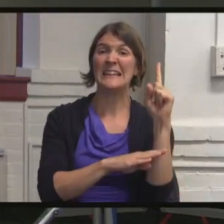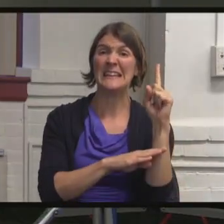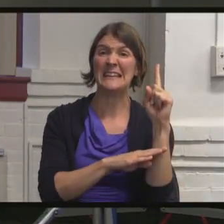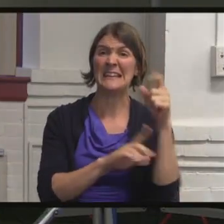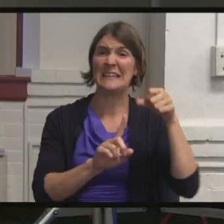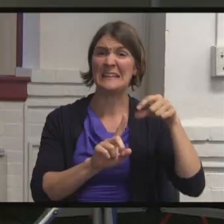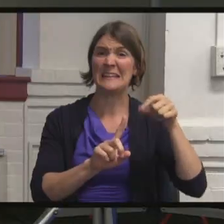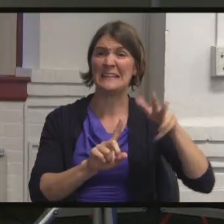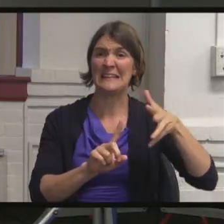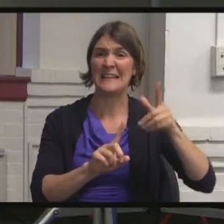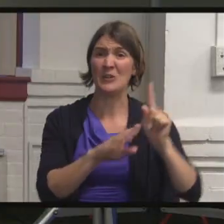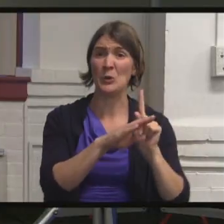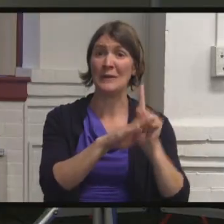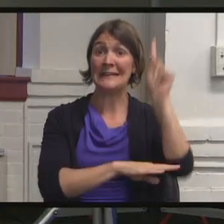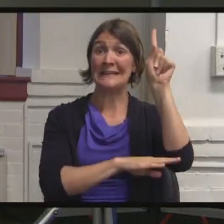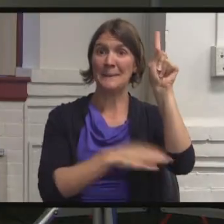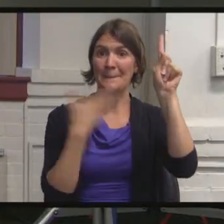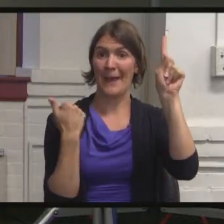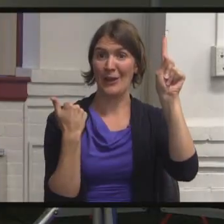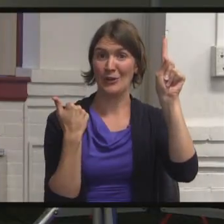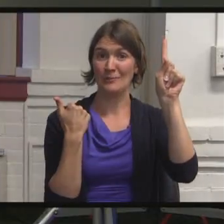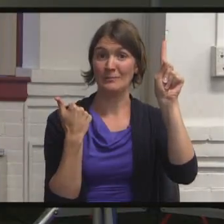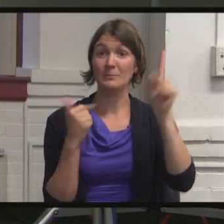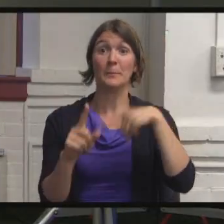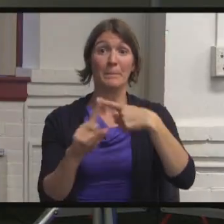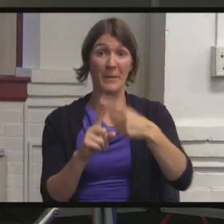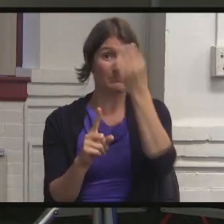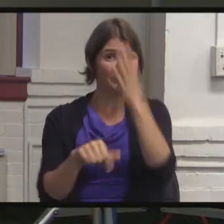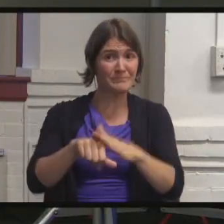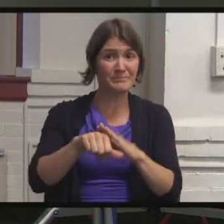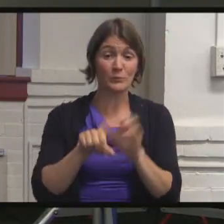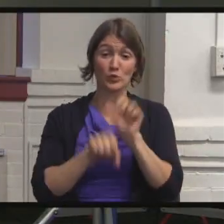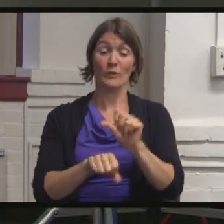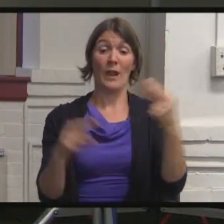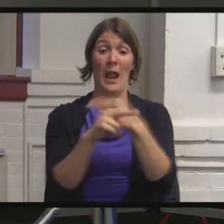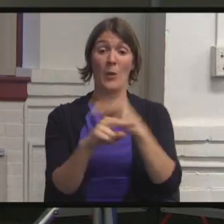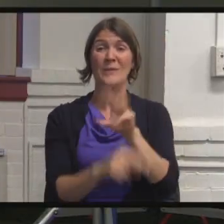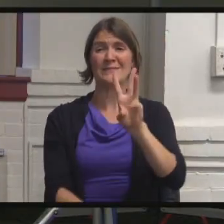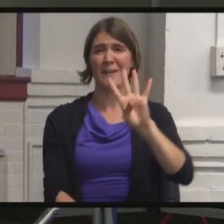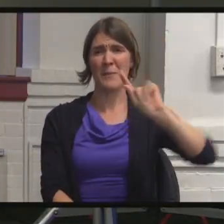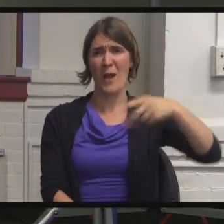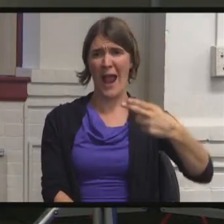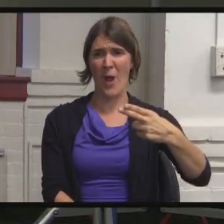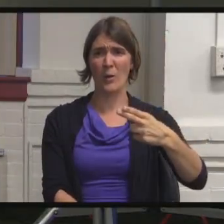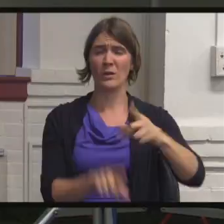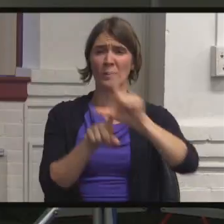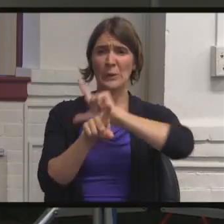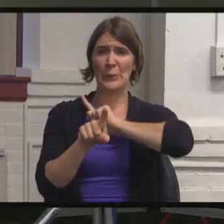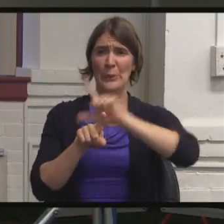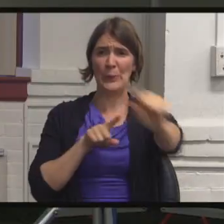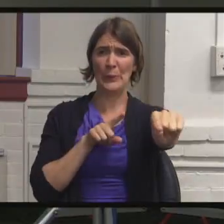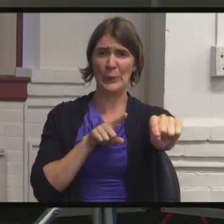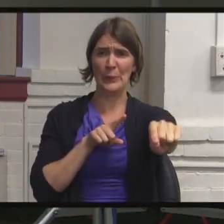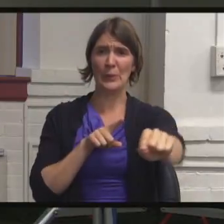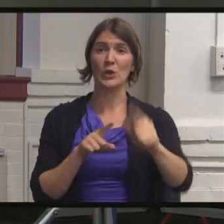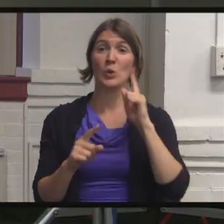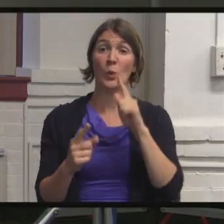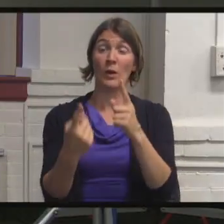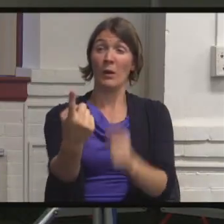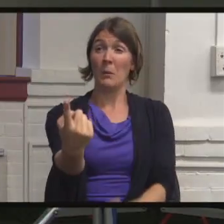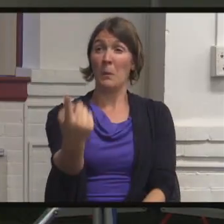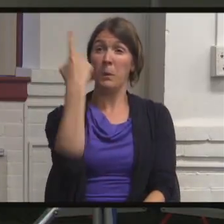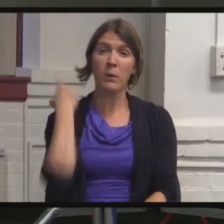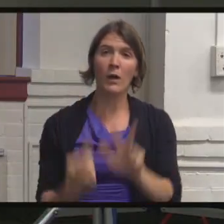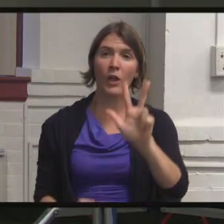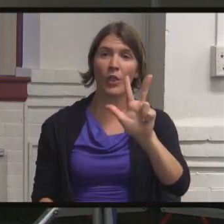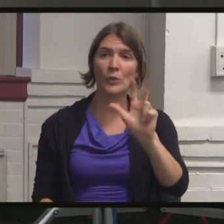also argue there is that at 65 miles an hour, that stretch of road is probably less than 3 seconds.